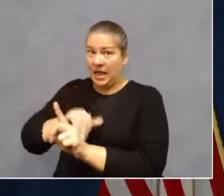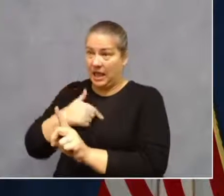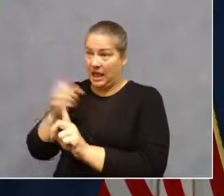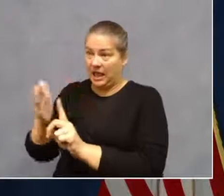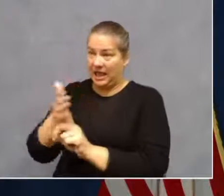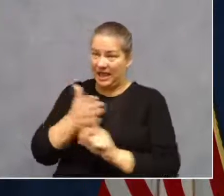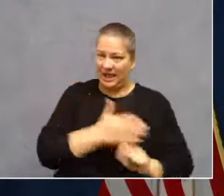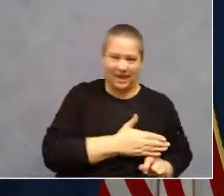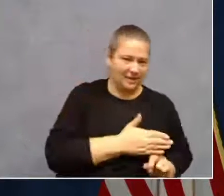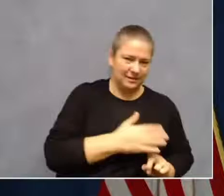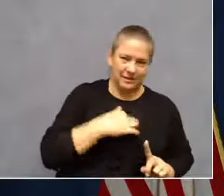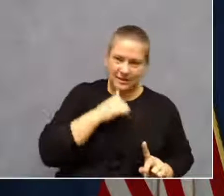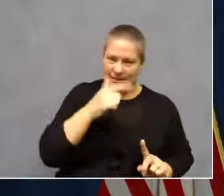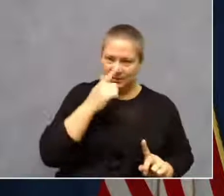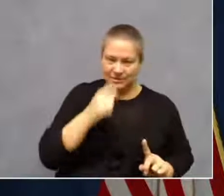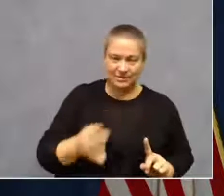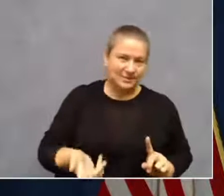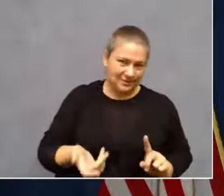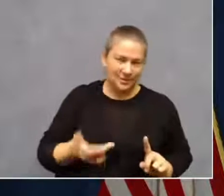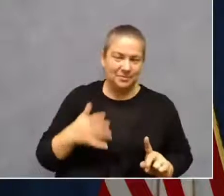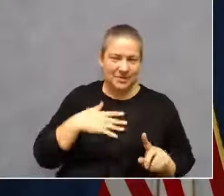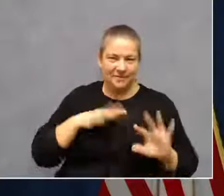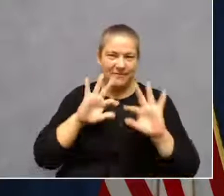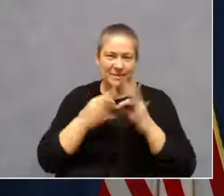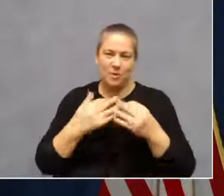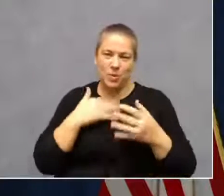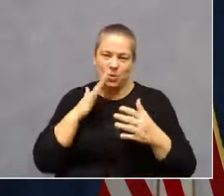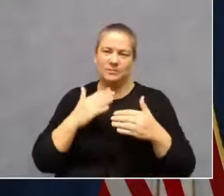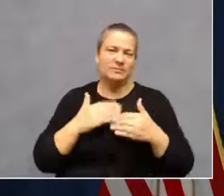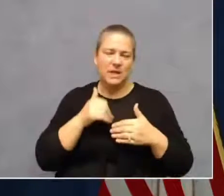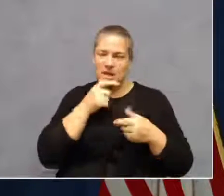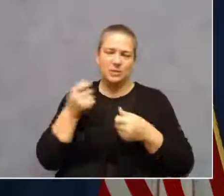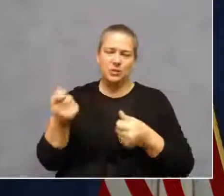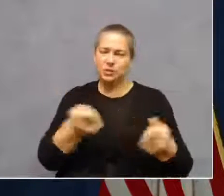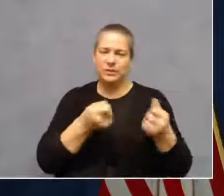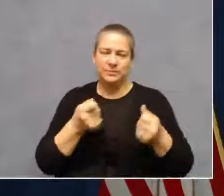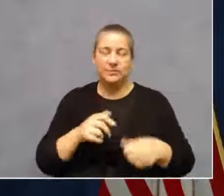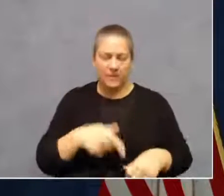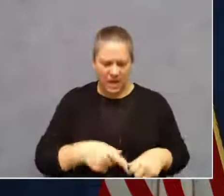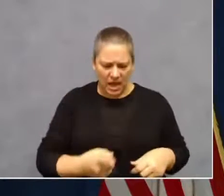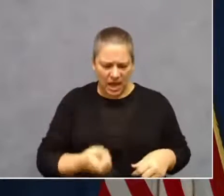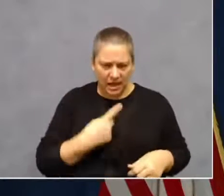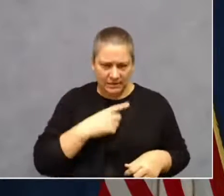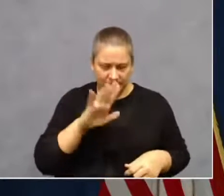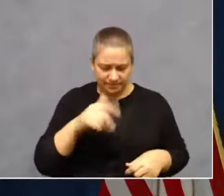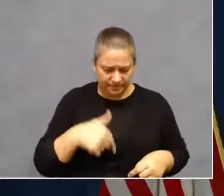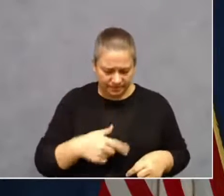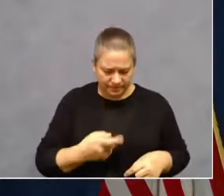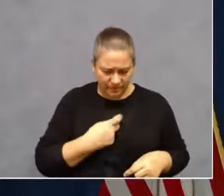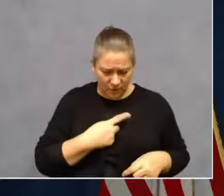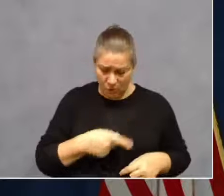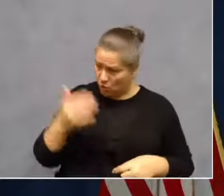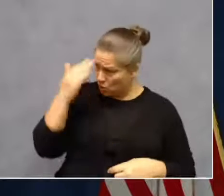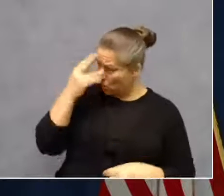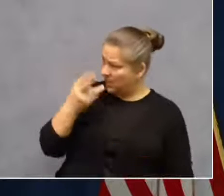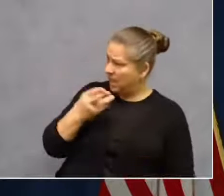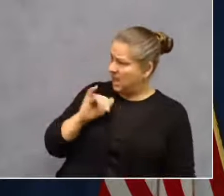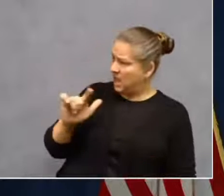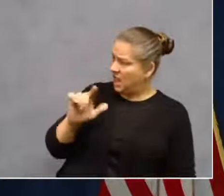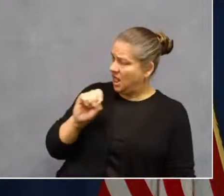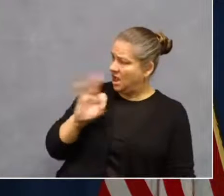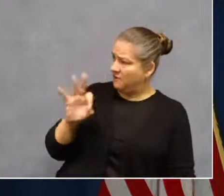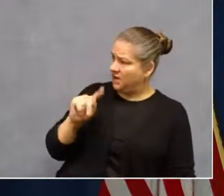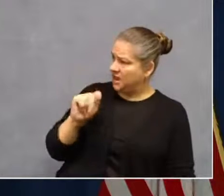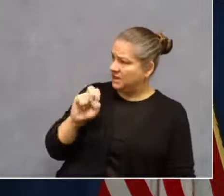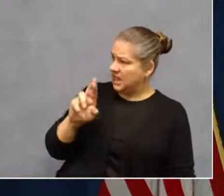going to be doing with my family. Speaking of that, I have a question about whether I'm aware of the Hill of Terror, and if anyone